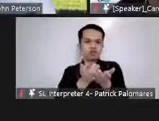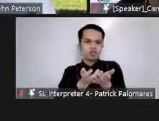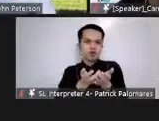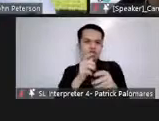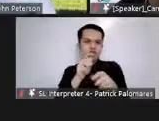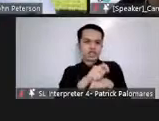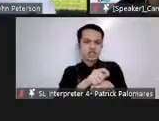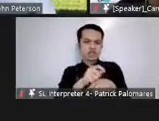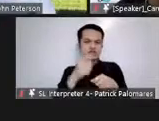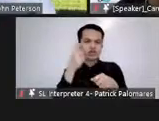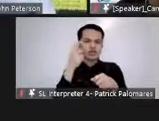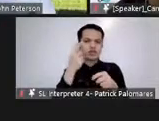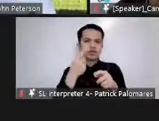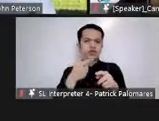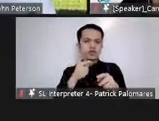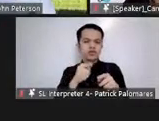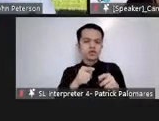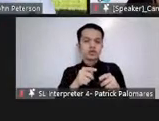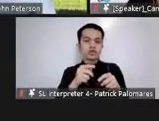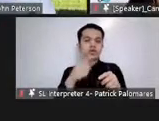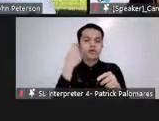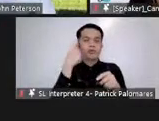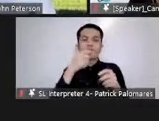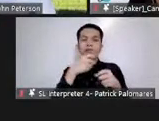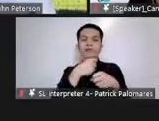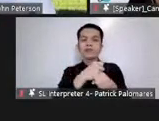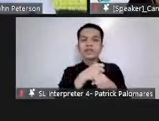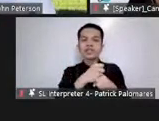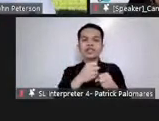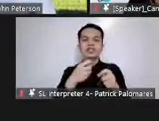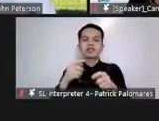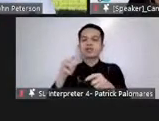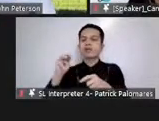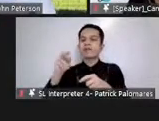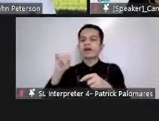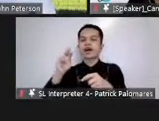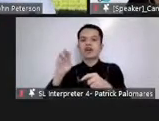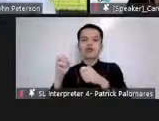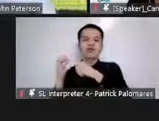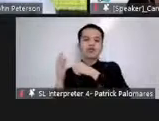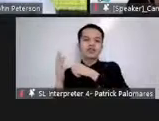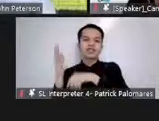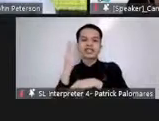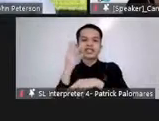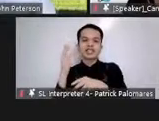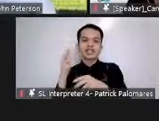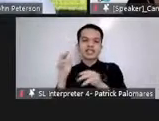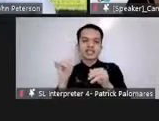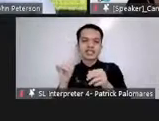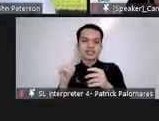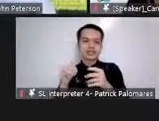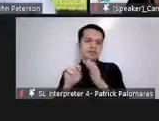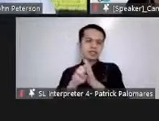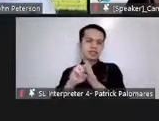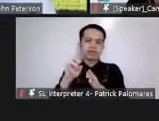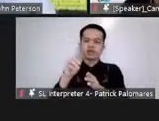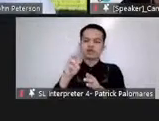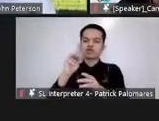and the woods used are often in boat building are mangroves and beach forest species like